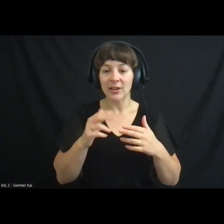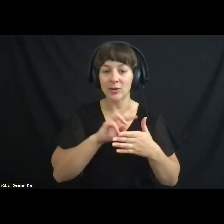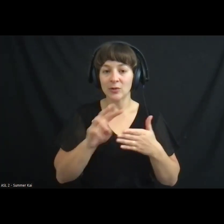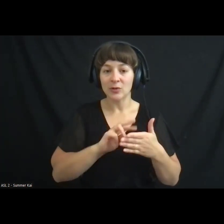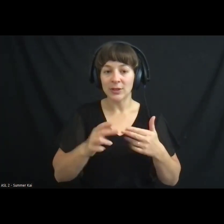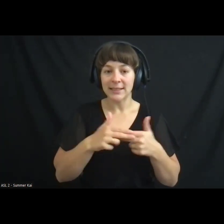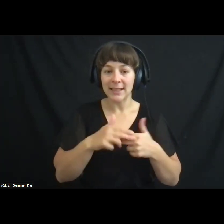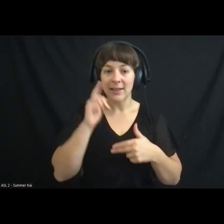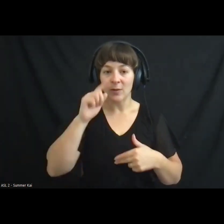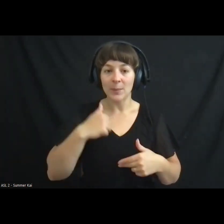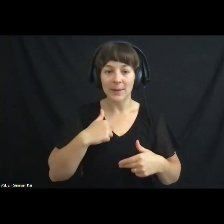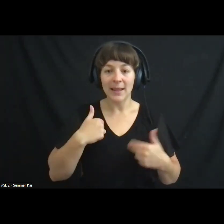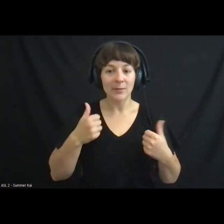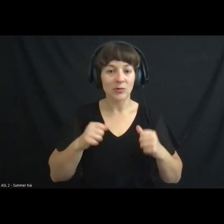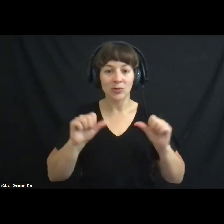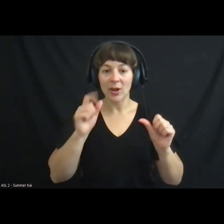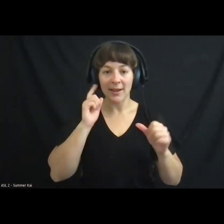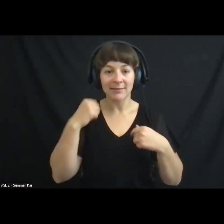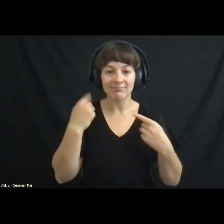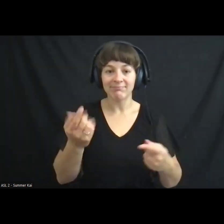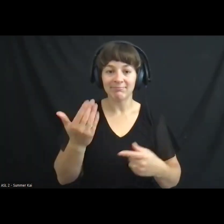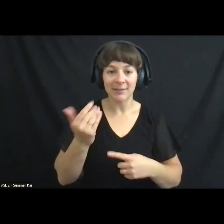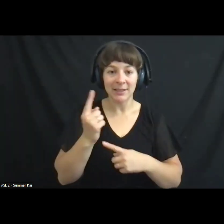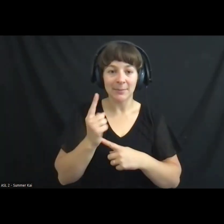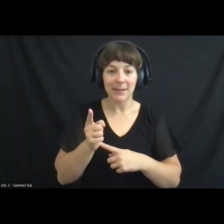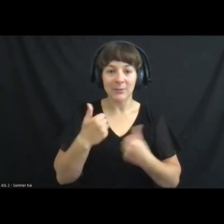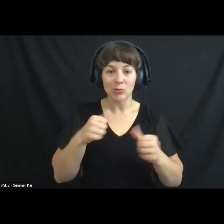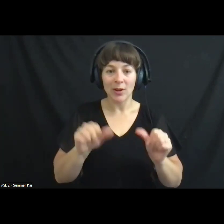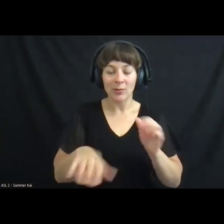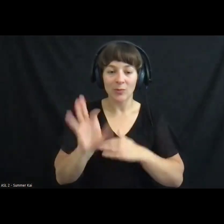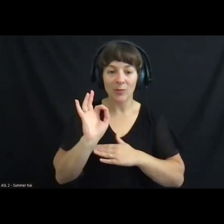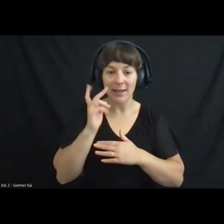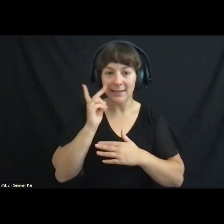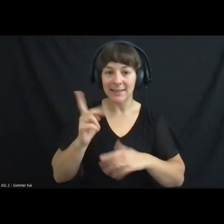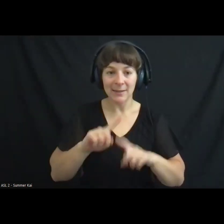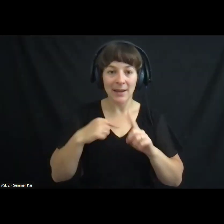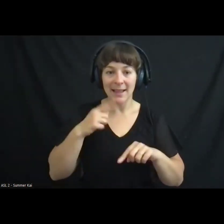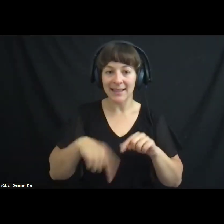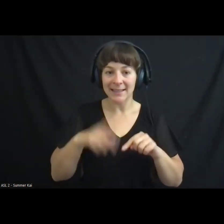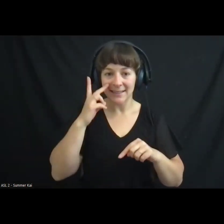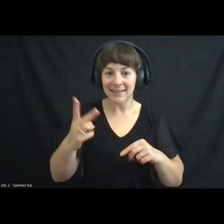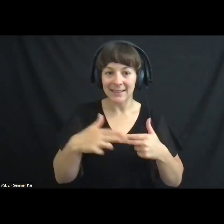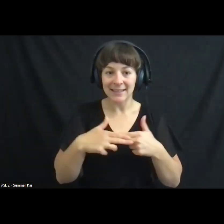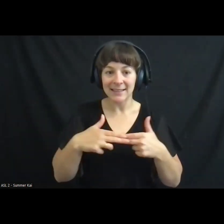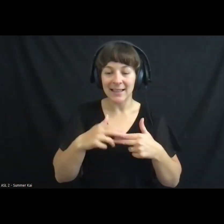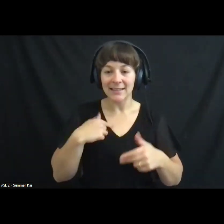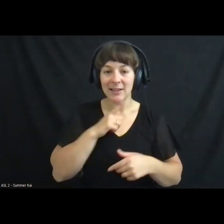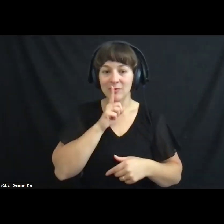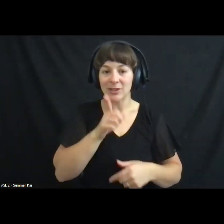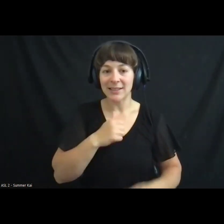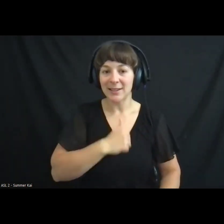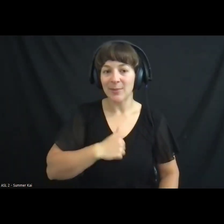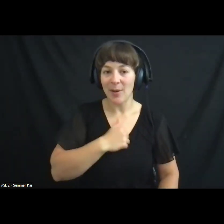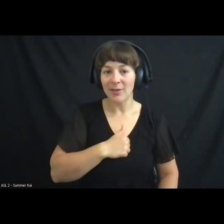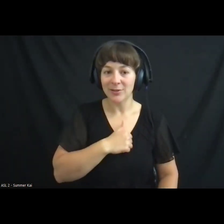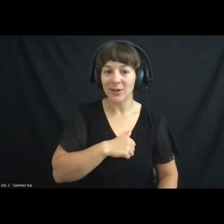appreciate that. I've been trying for the last 15 minutes to try to pull them up, and I can't find them, and I really do apologize to the